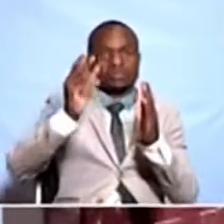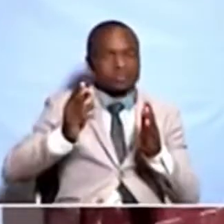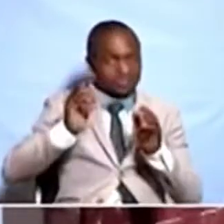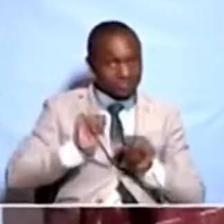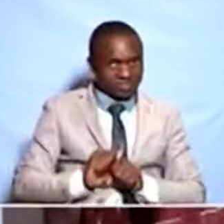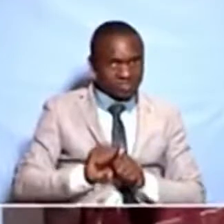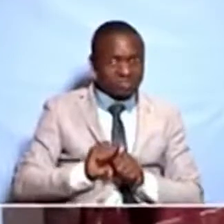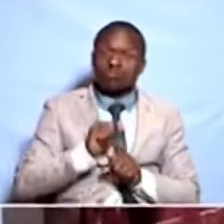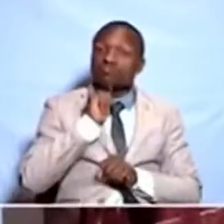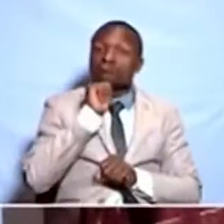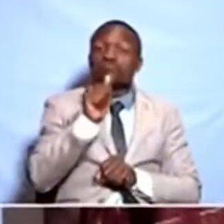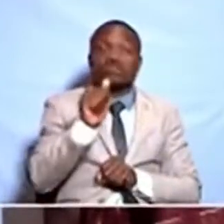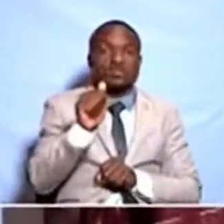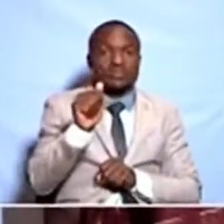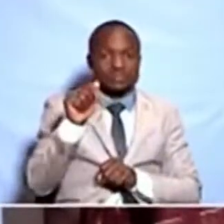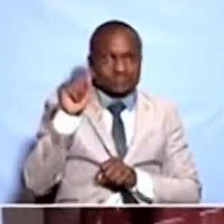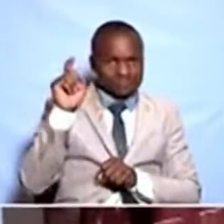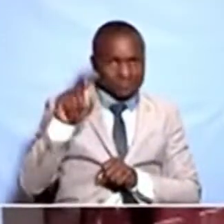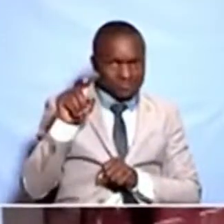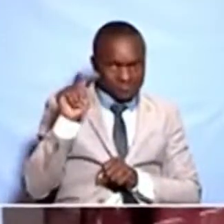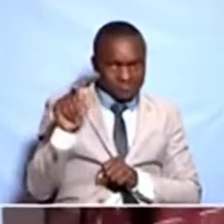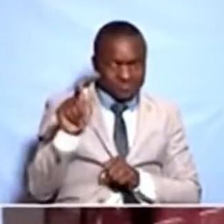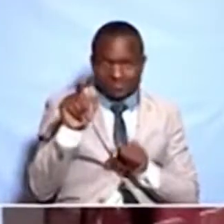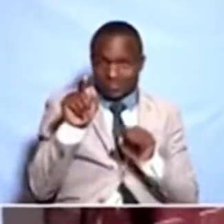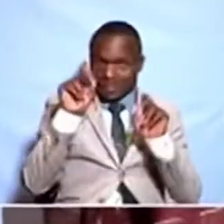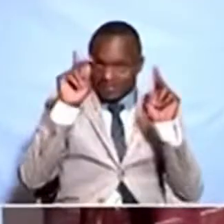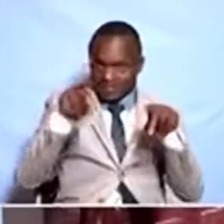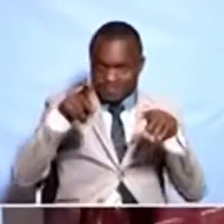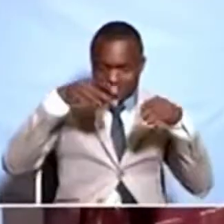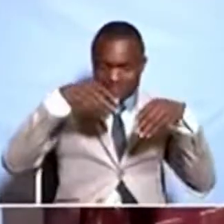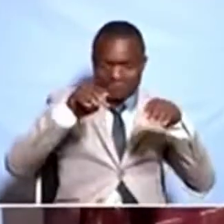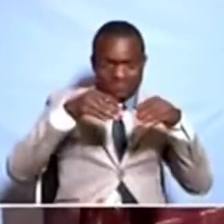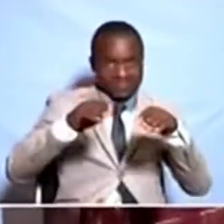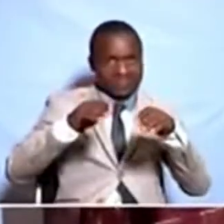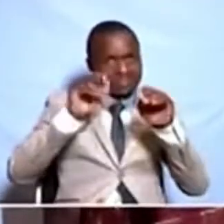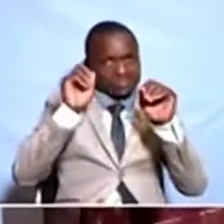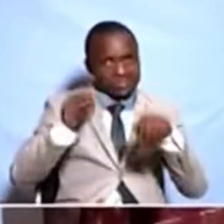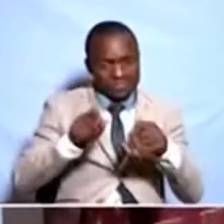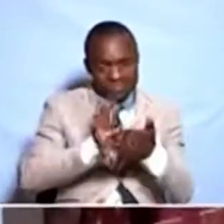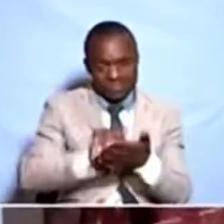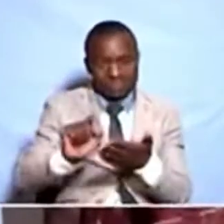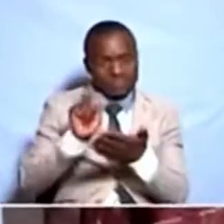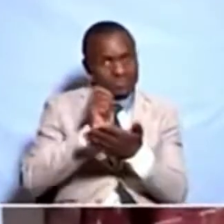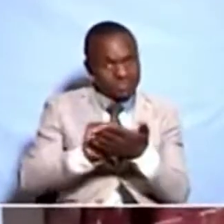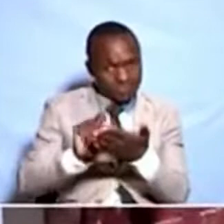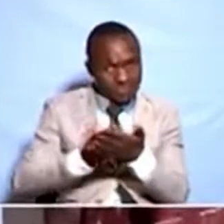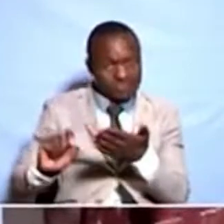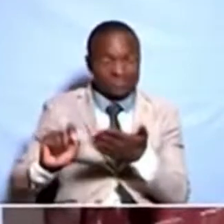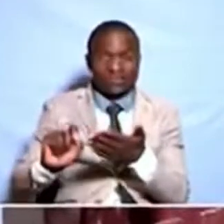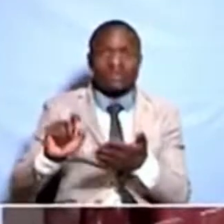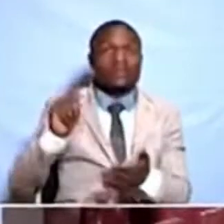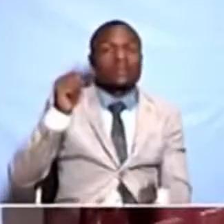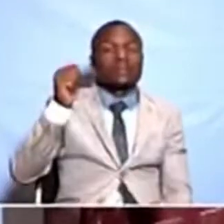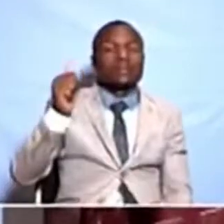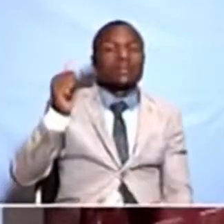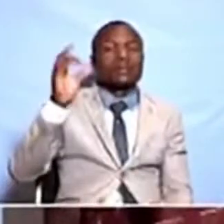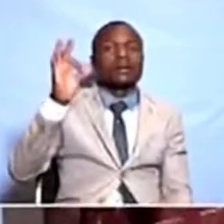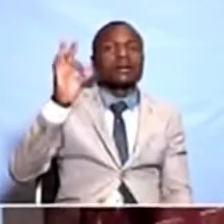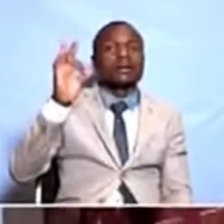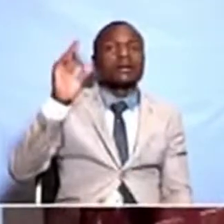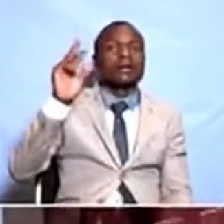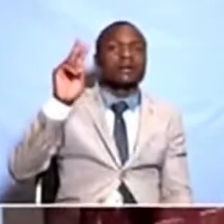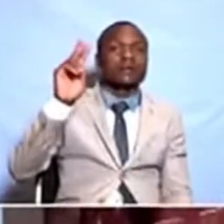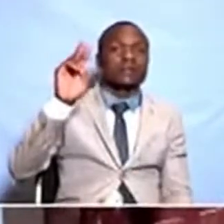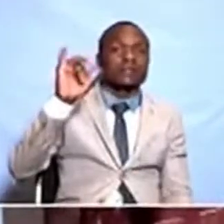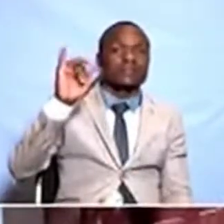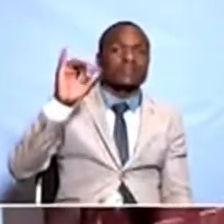It may not necessarily require that the person who is selling fills in that general affidavit. Why? Because we have already